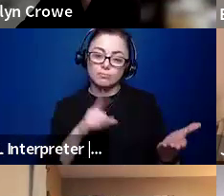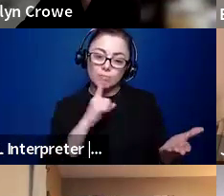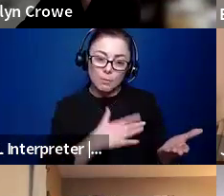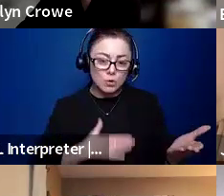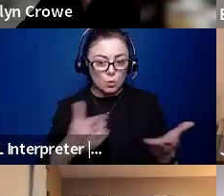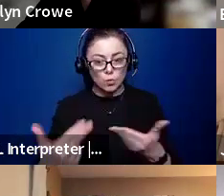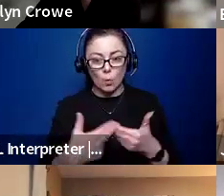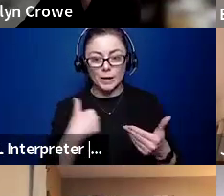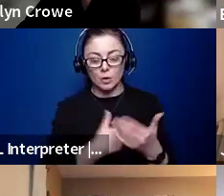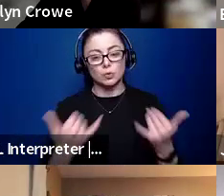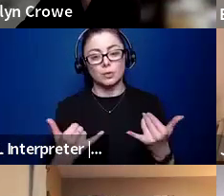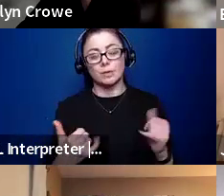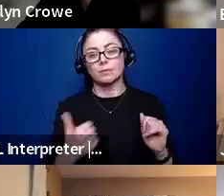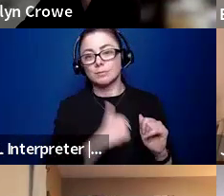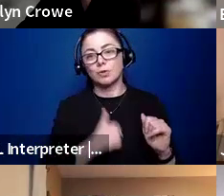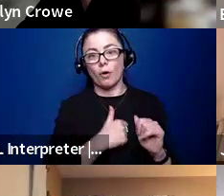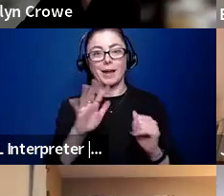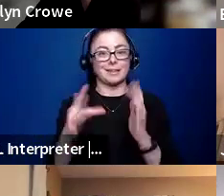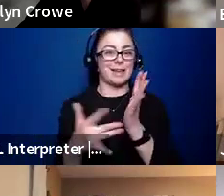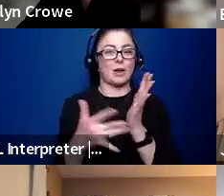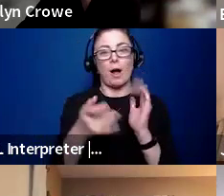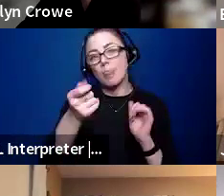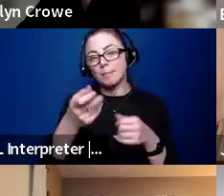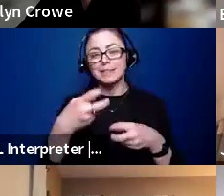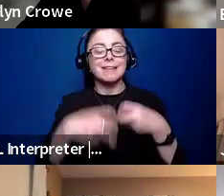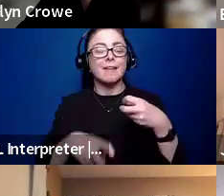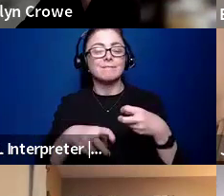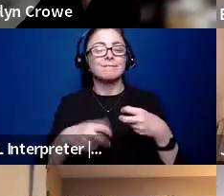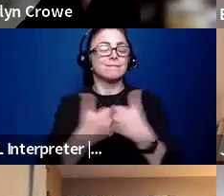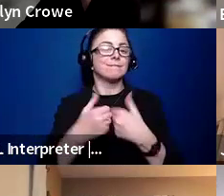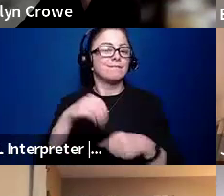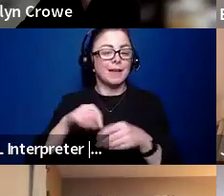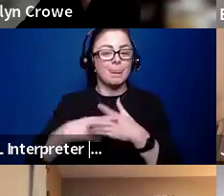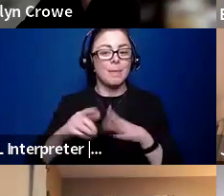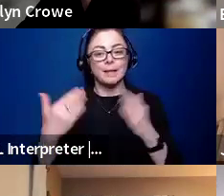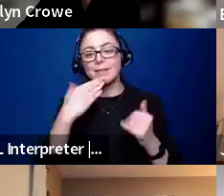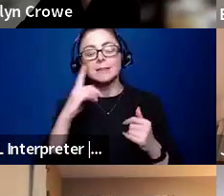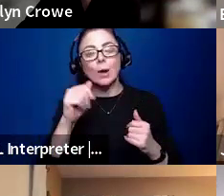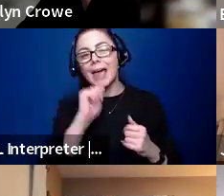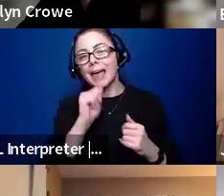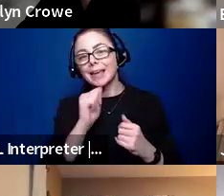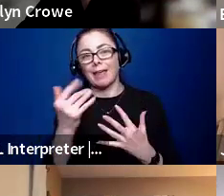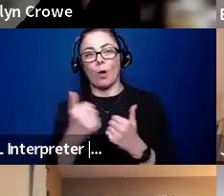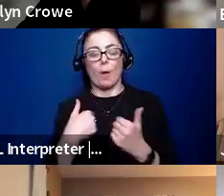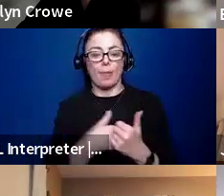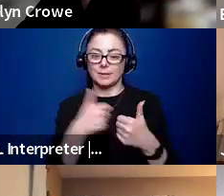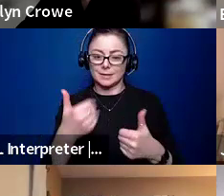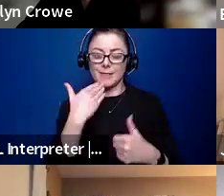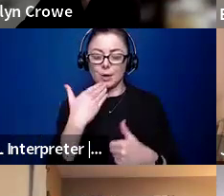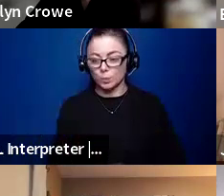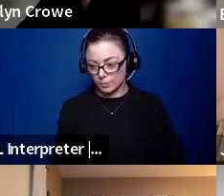joining today. And sorry, the technology was a little tough in the beginning. So thanks for hanging in there with us today. Thank you so much.